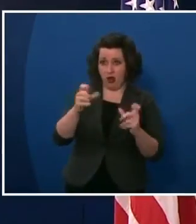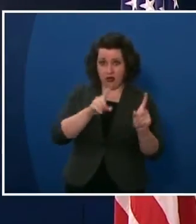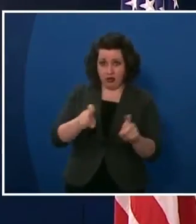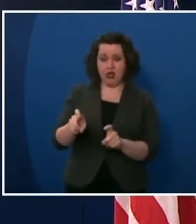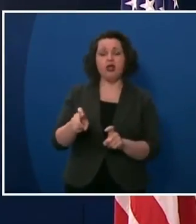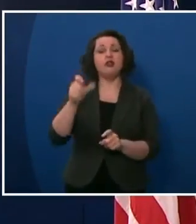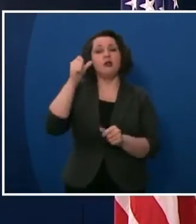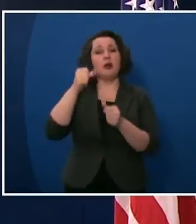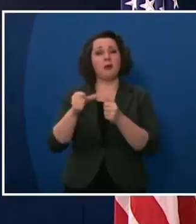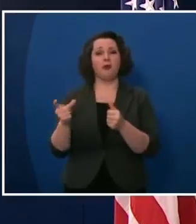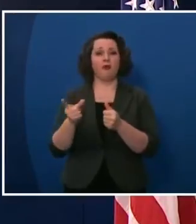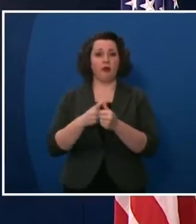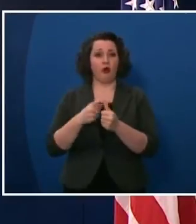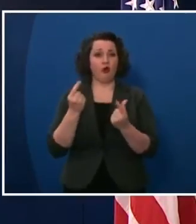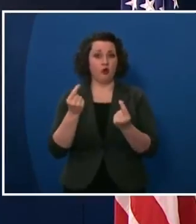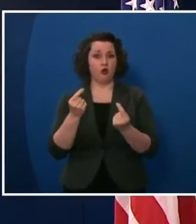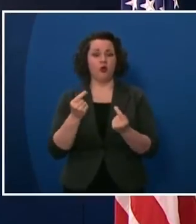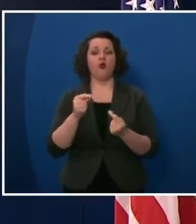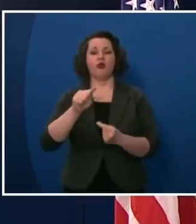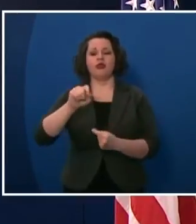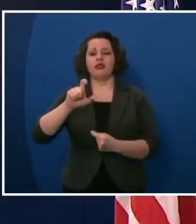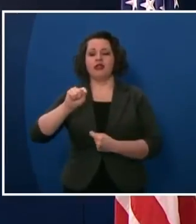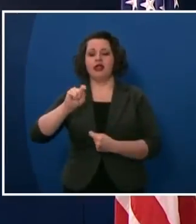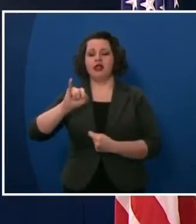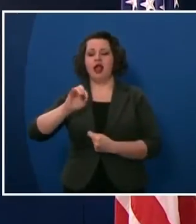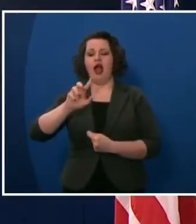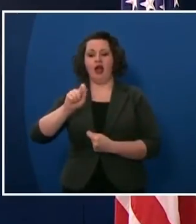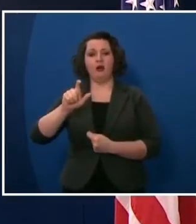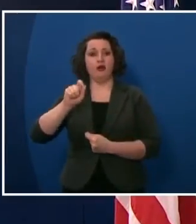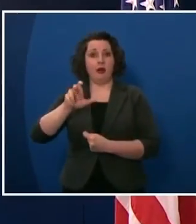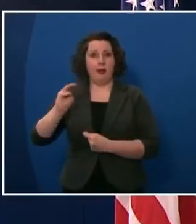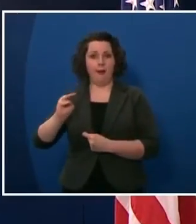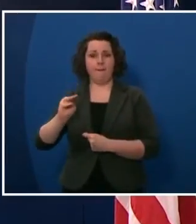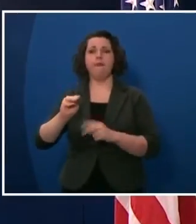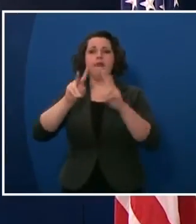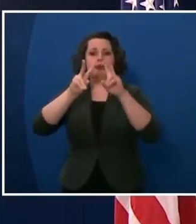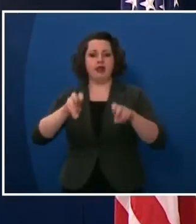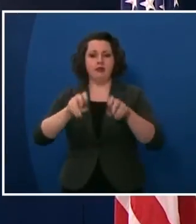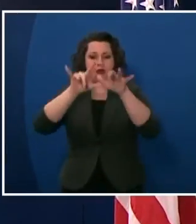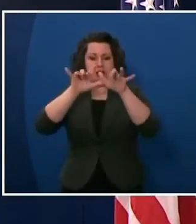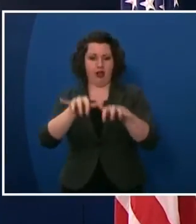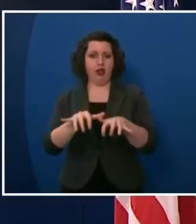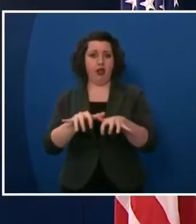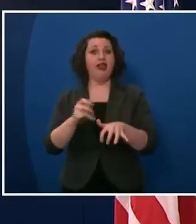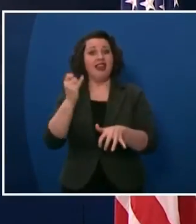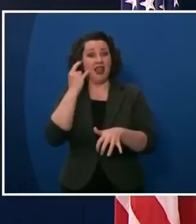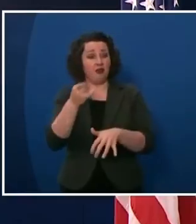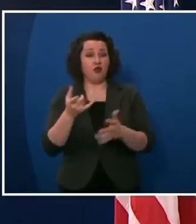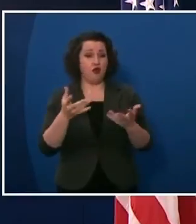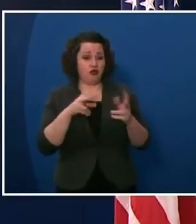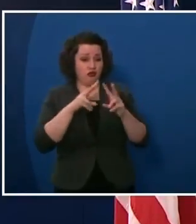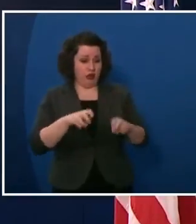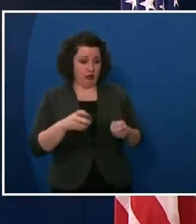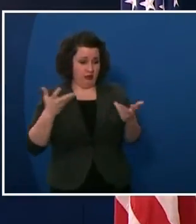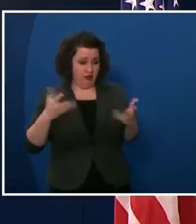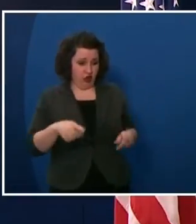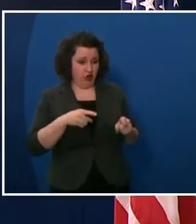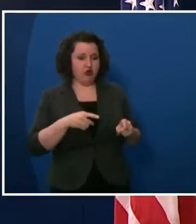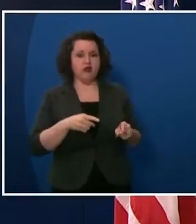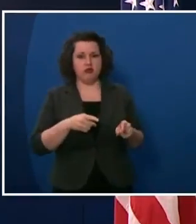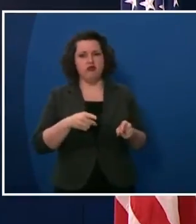remember the first step is to complete an assessment on testiowa.com. Even if you've already taken an assessment, you'll need to